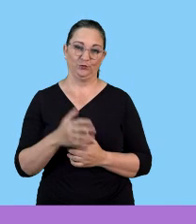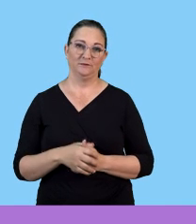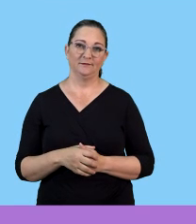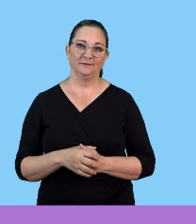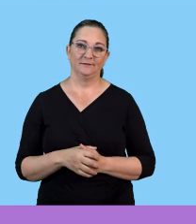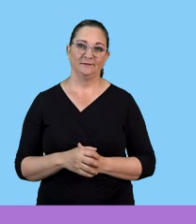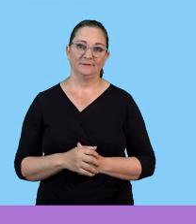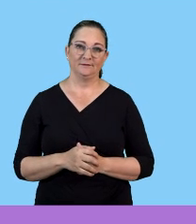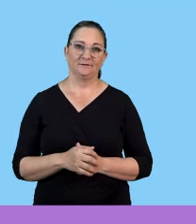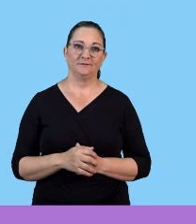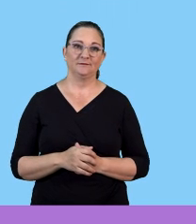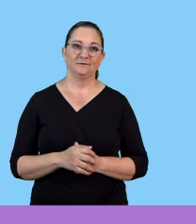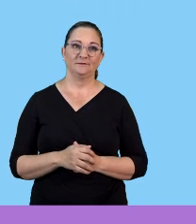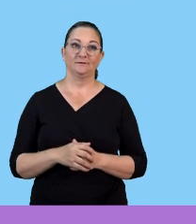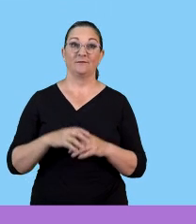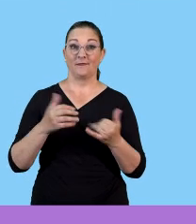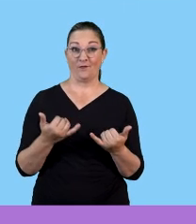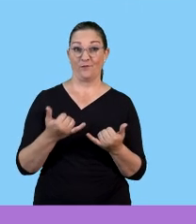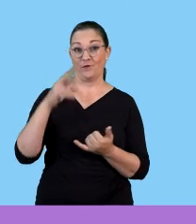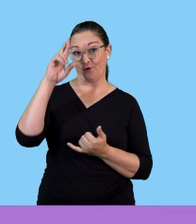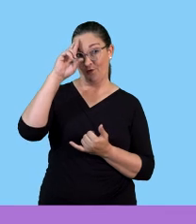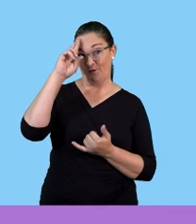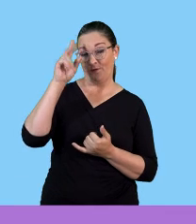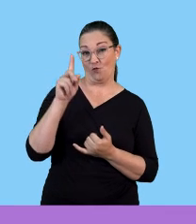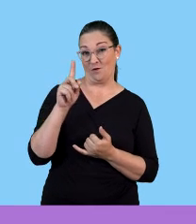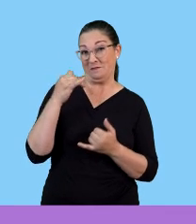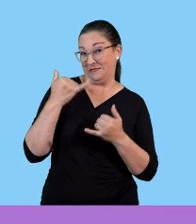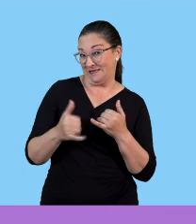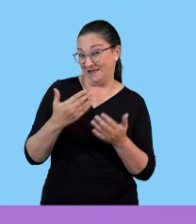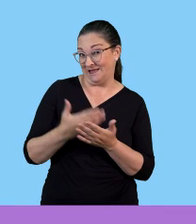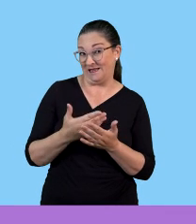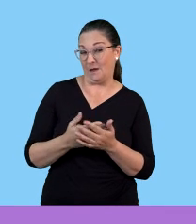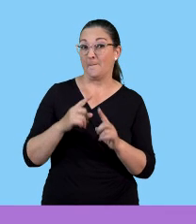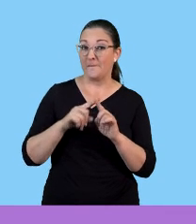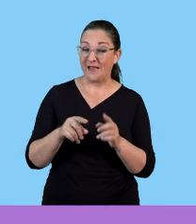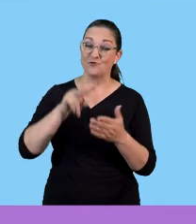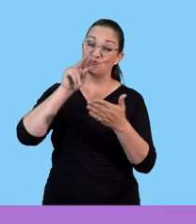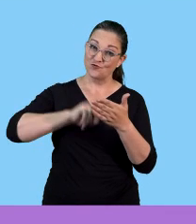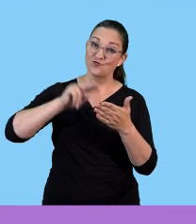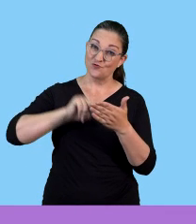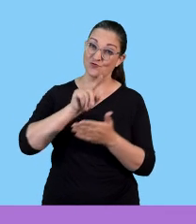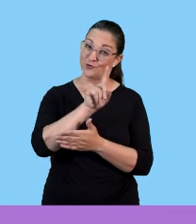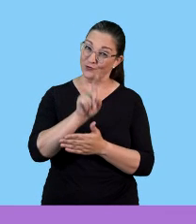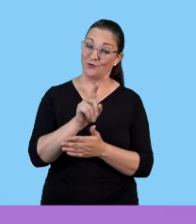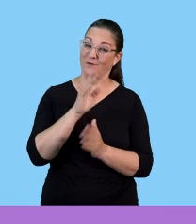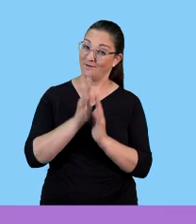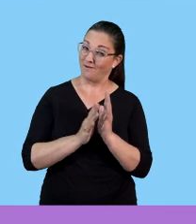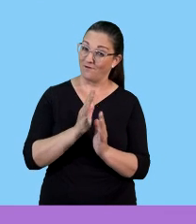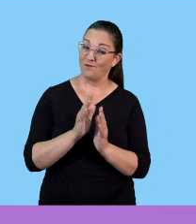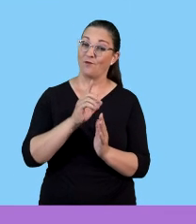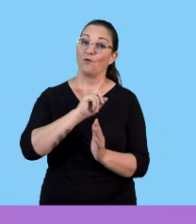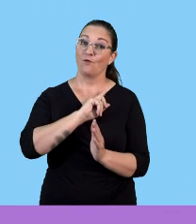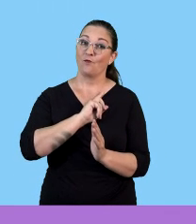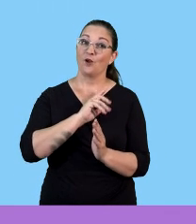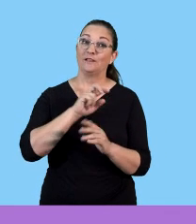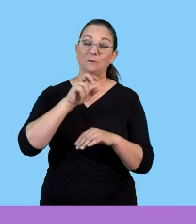Aha. All right. Then, common errors. Remember to read the questions carefully and to